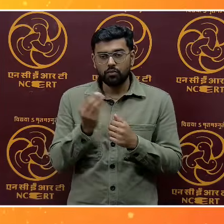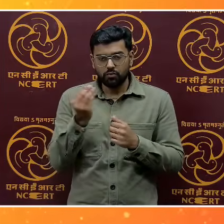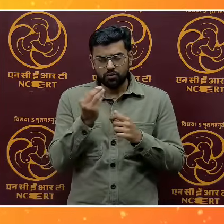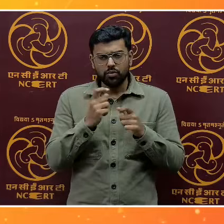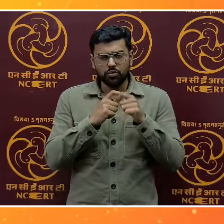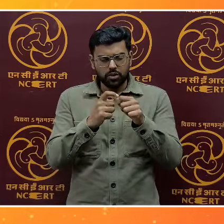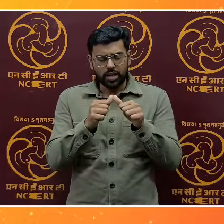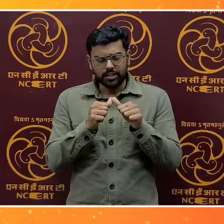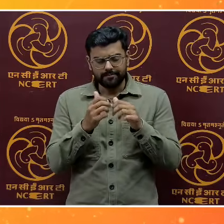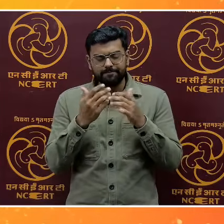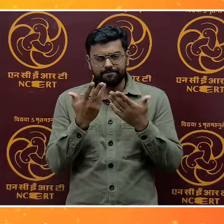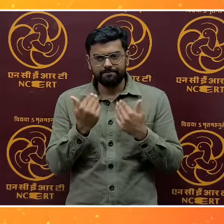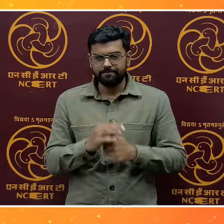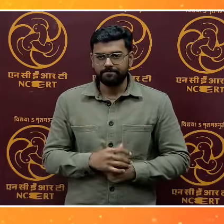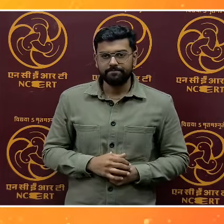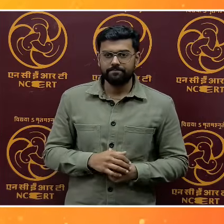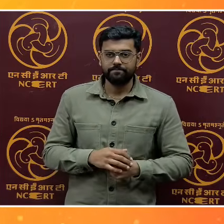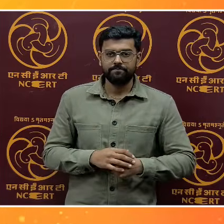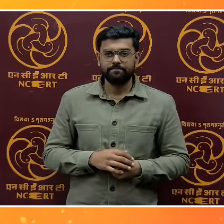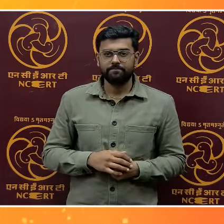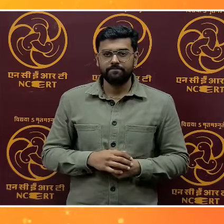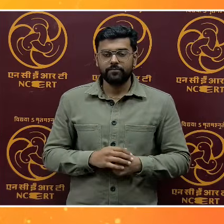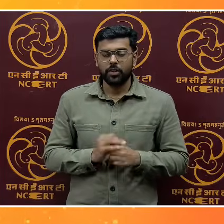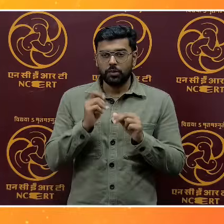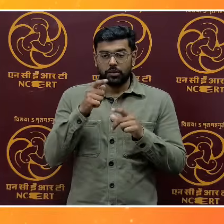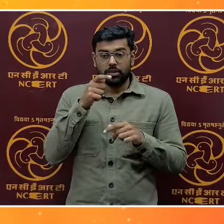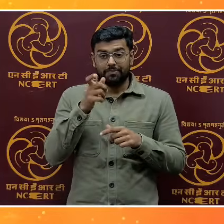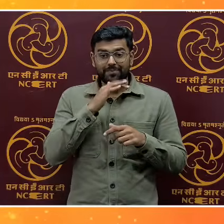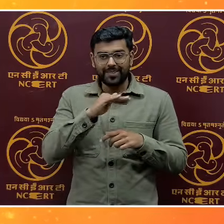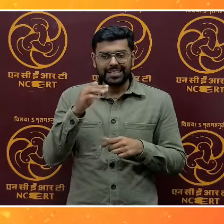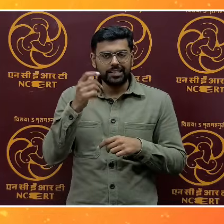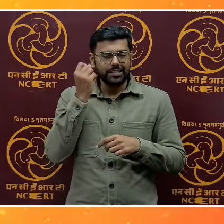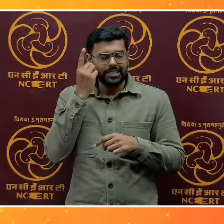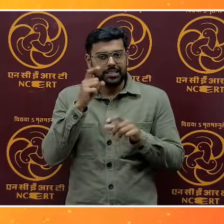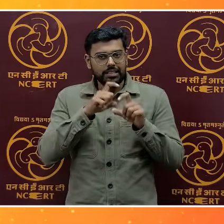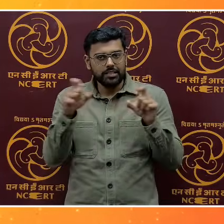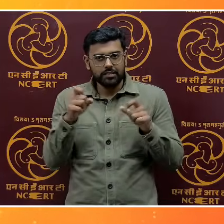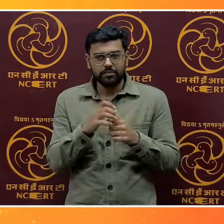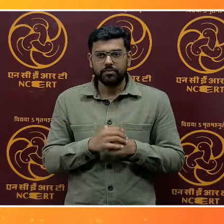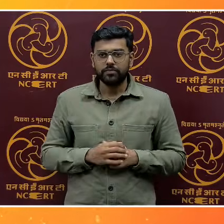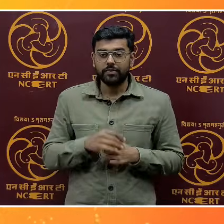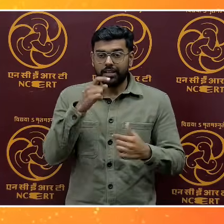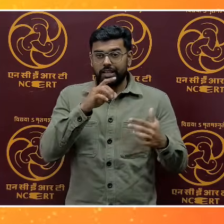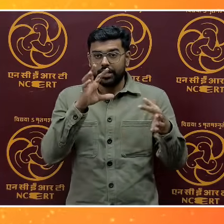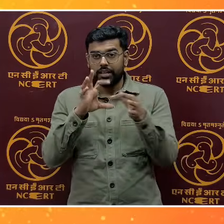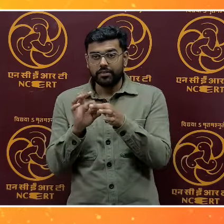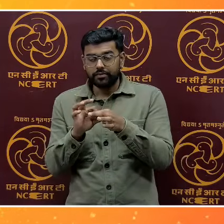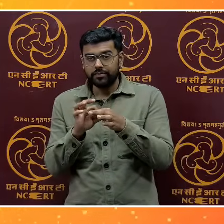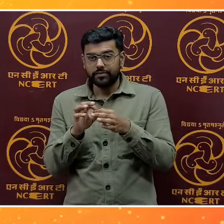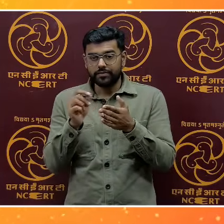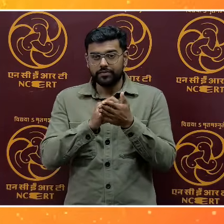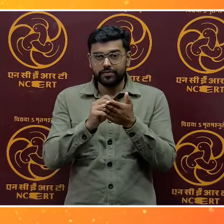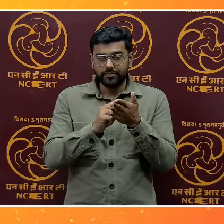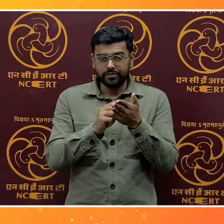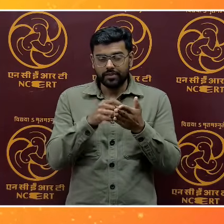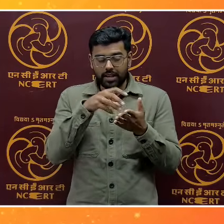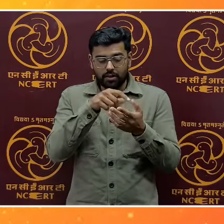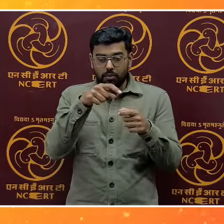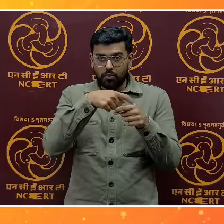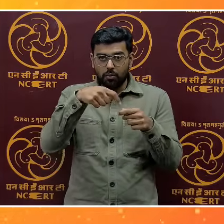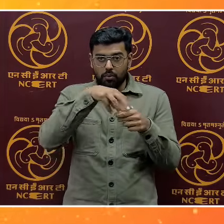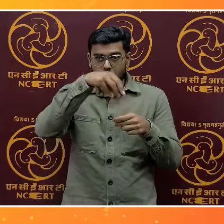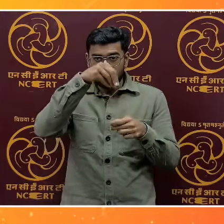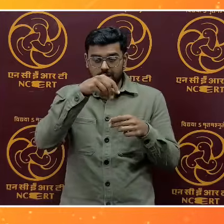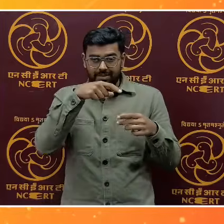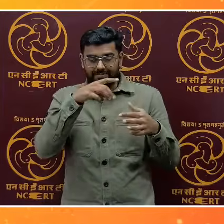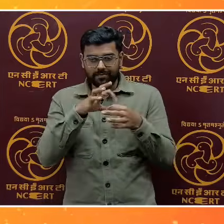here so that you understand how to solve the questions based on right circular cone. Here the